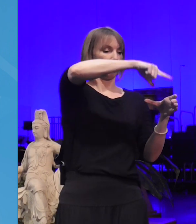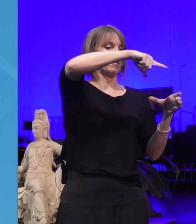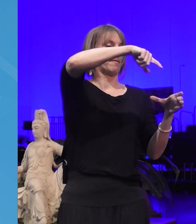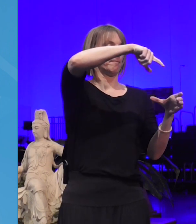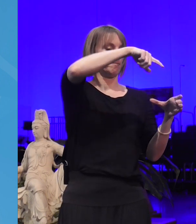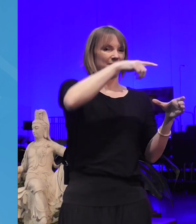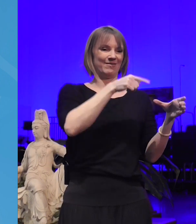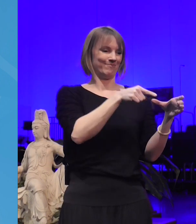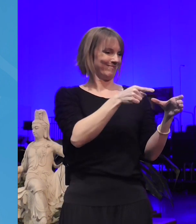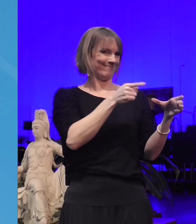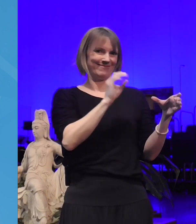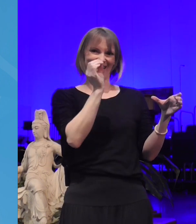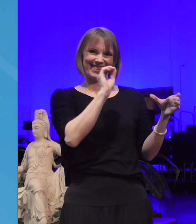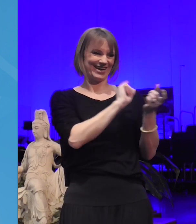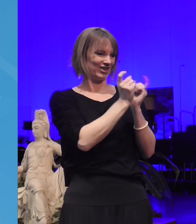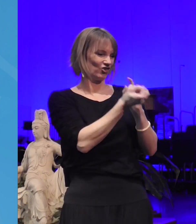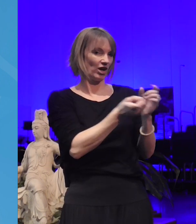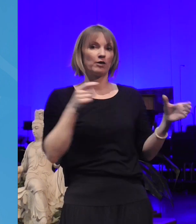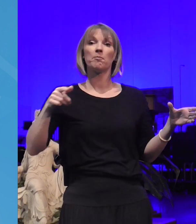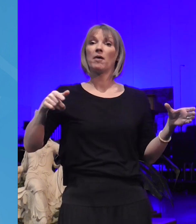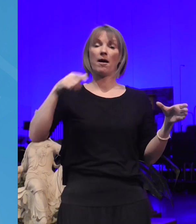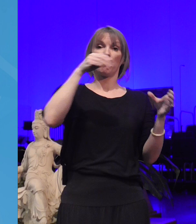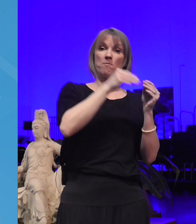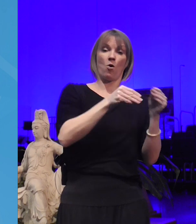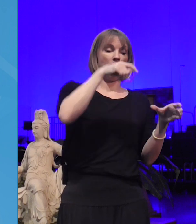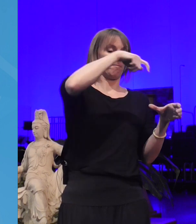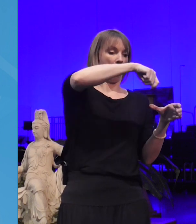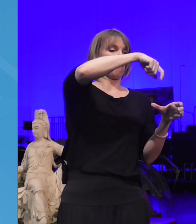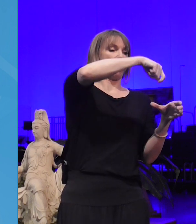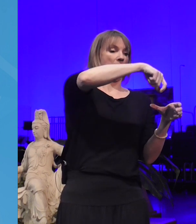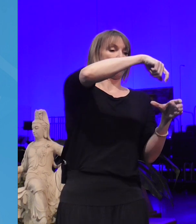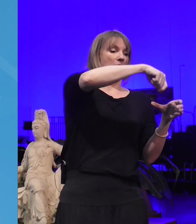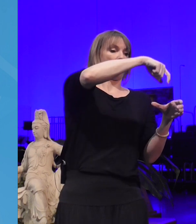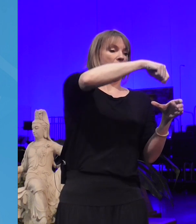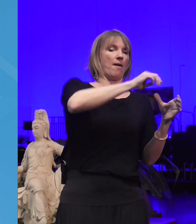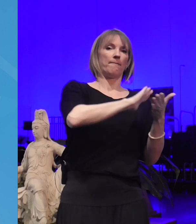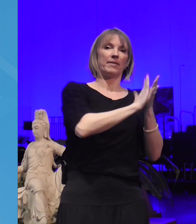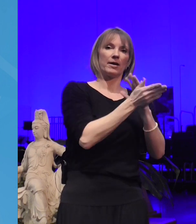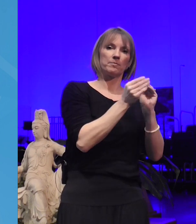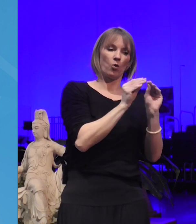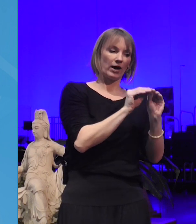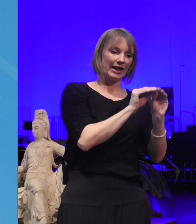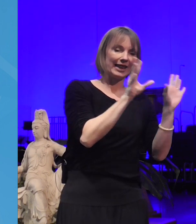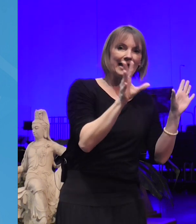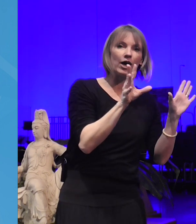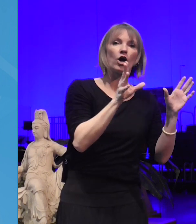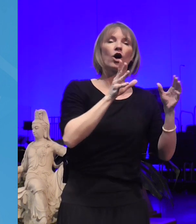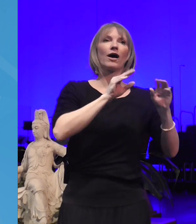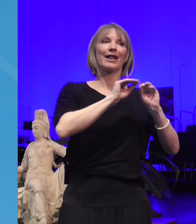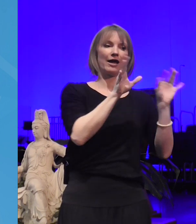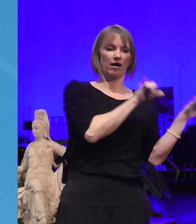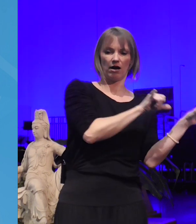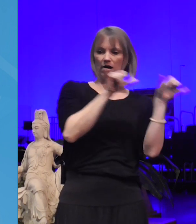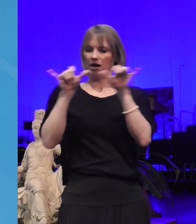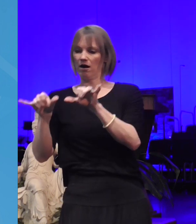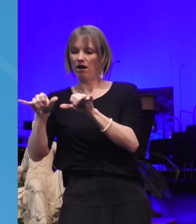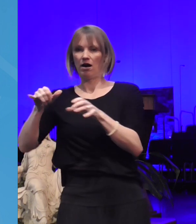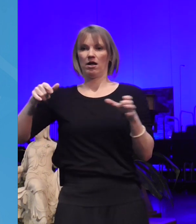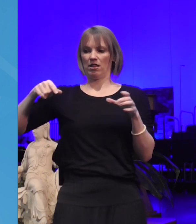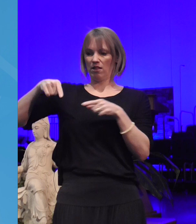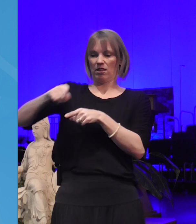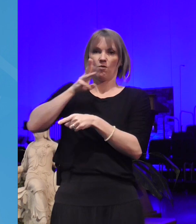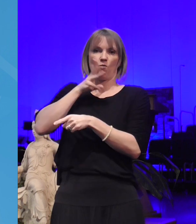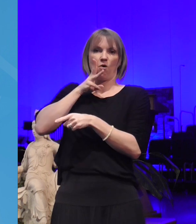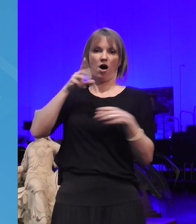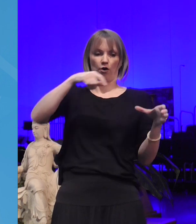drop, but slowly and surely the water in the glass becomes clearer and clearer until it is clear as the drops that fall